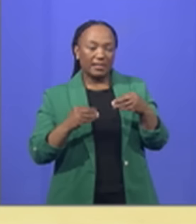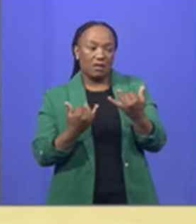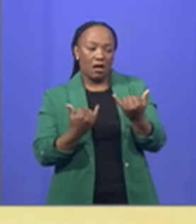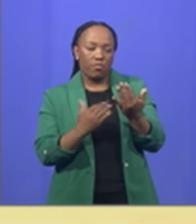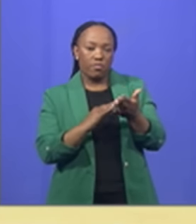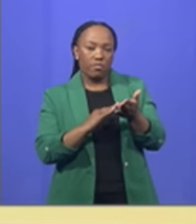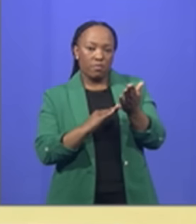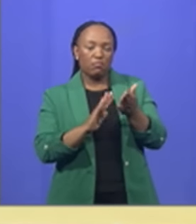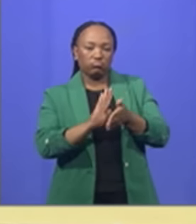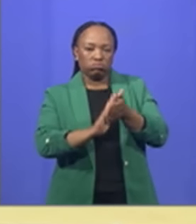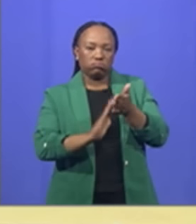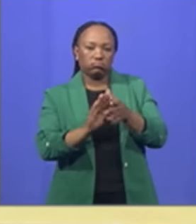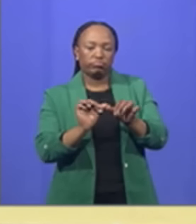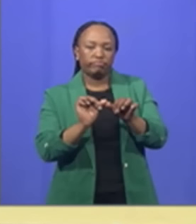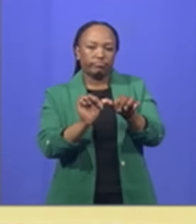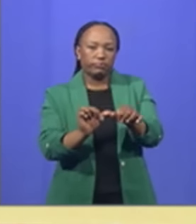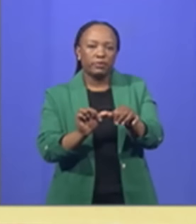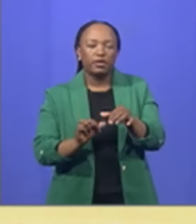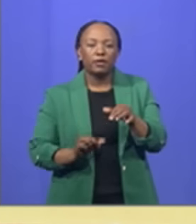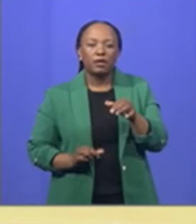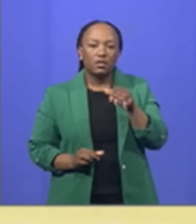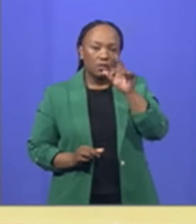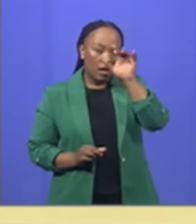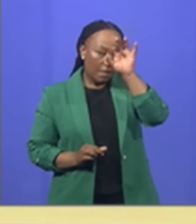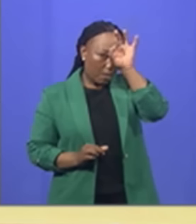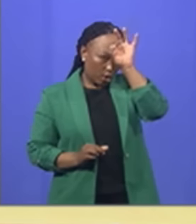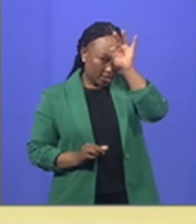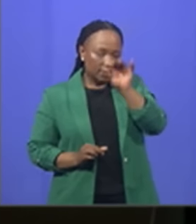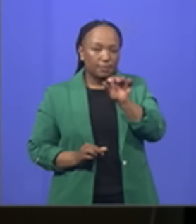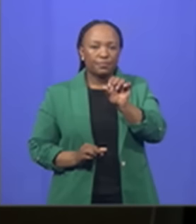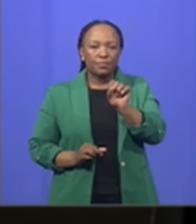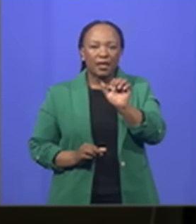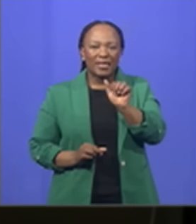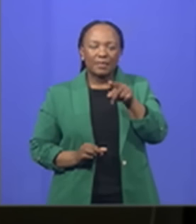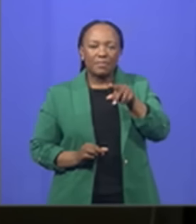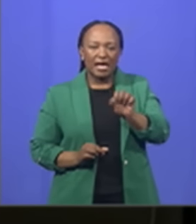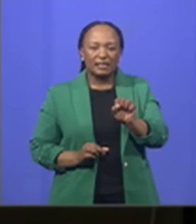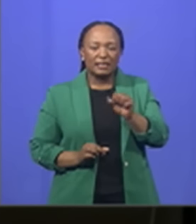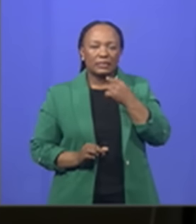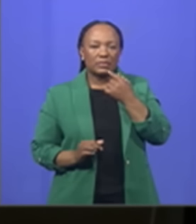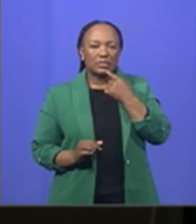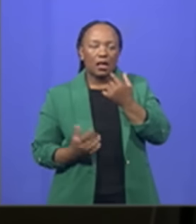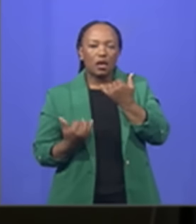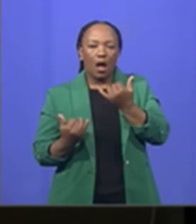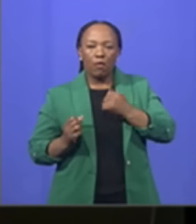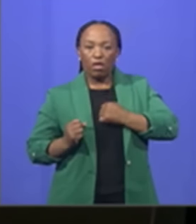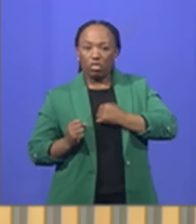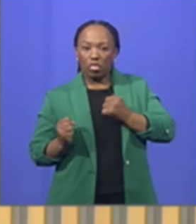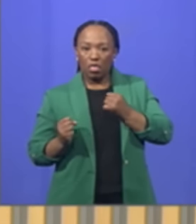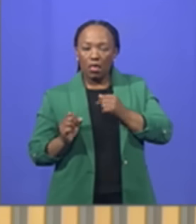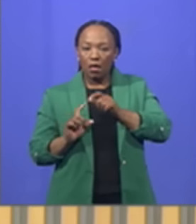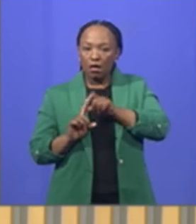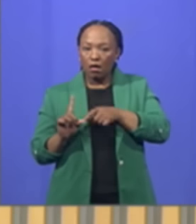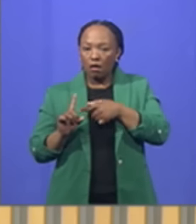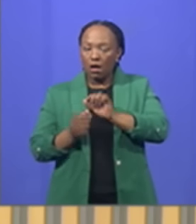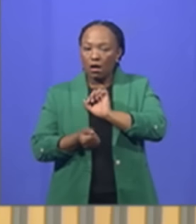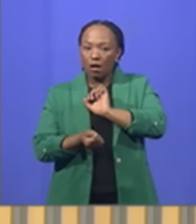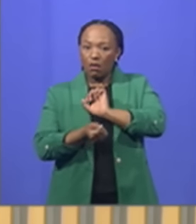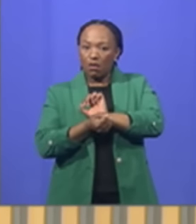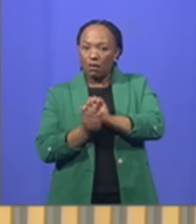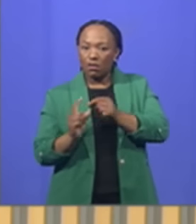underway. Ba ditirelo tša sephodisa sa Afrika Borwa ba re ba ka sentše sa mafahleng ka ga go golegwa ga mohlankedi wa masepala